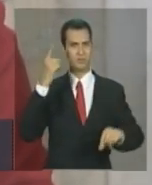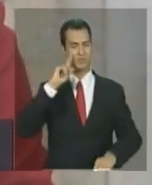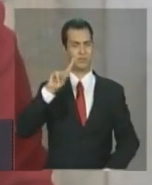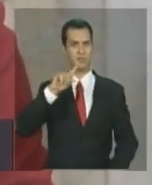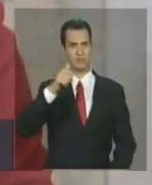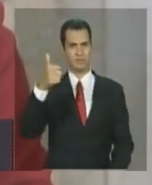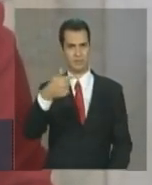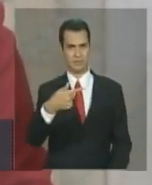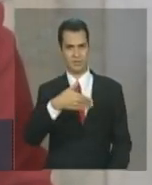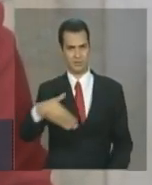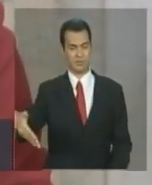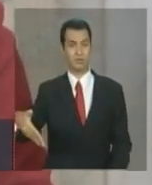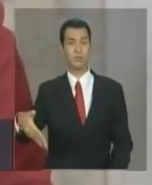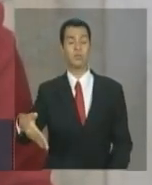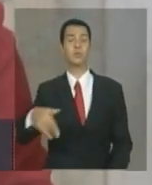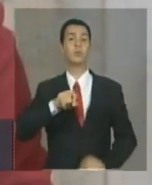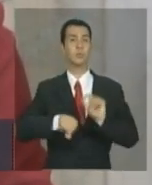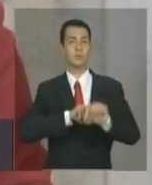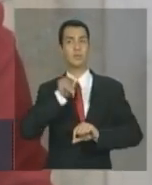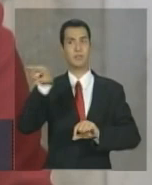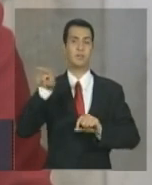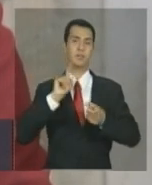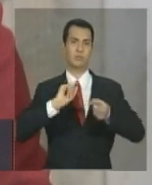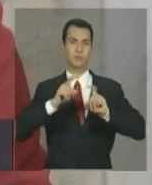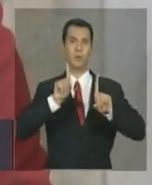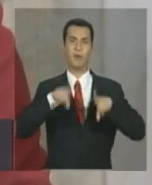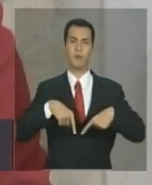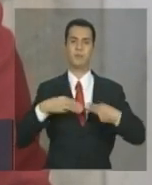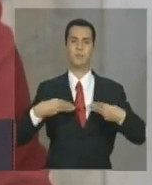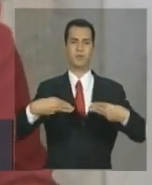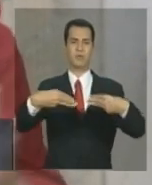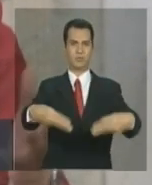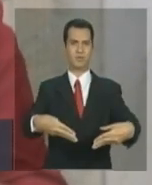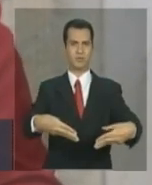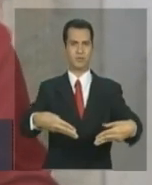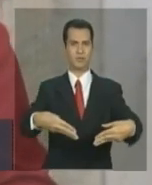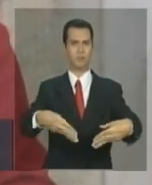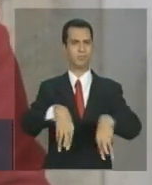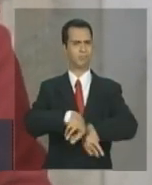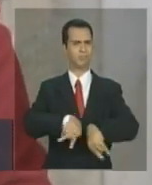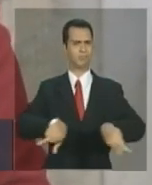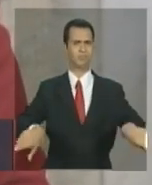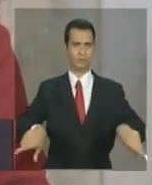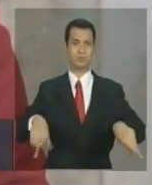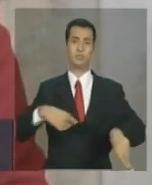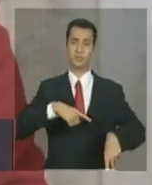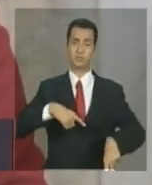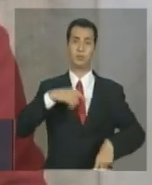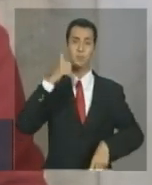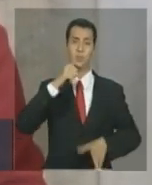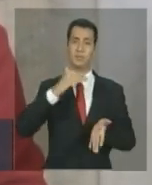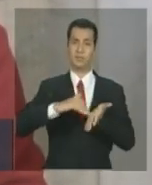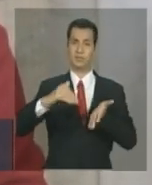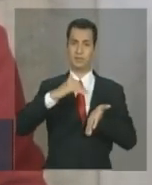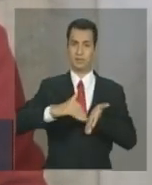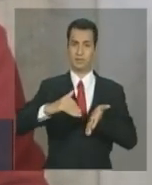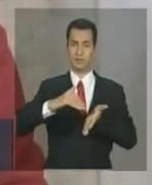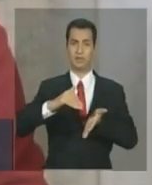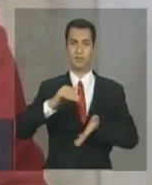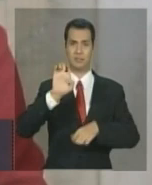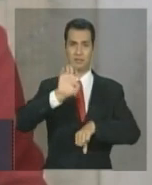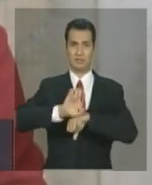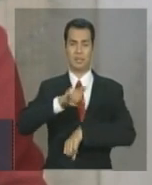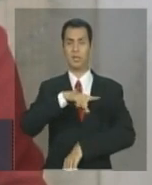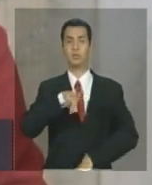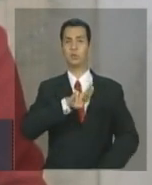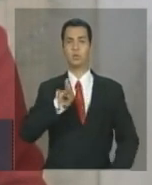interministerial, it is by definition an interministerial meeting, na qual a secretária de Estado Hillary comparecerá. To be